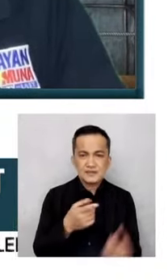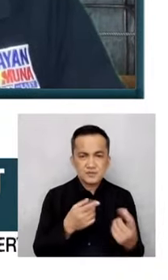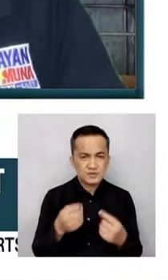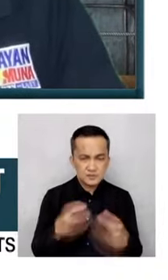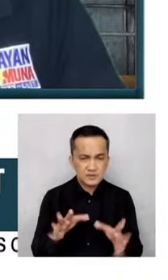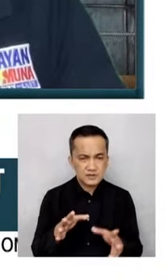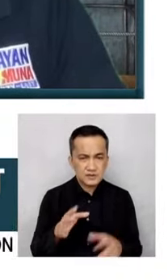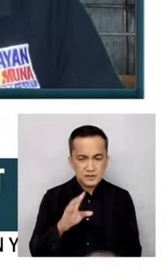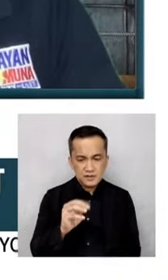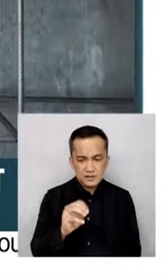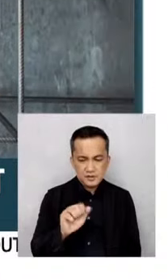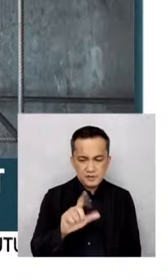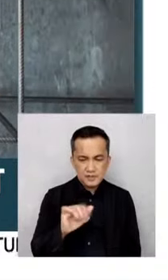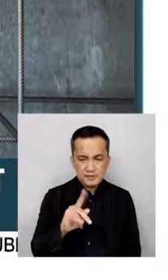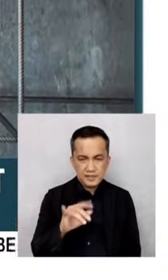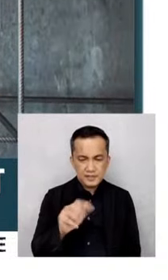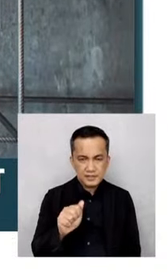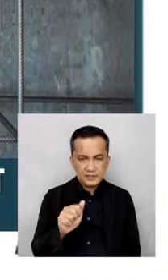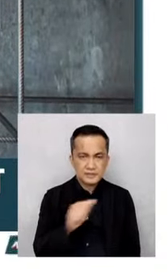project involved